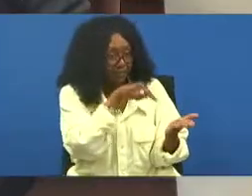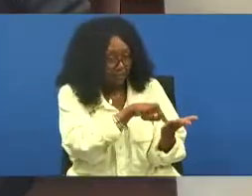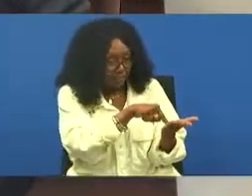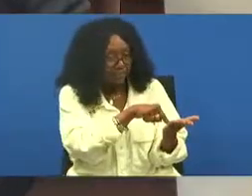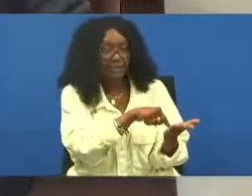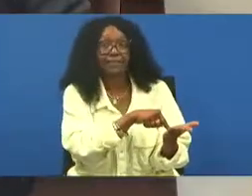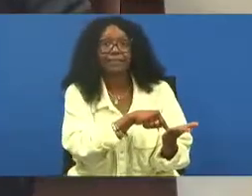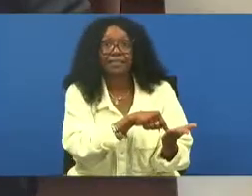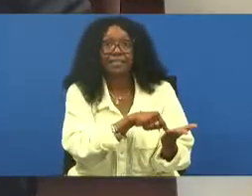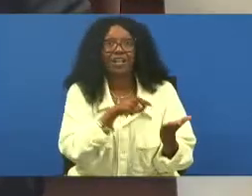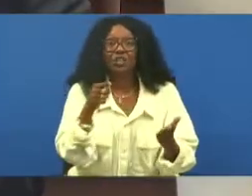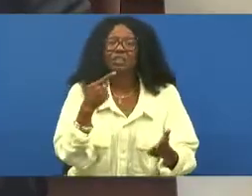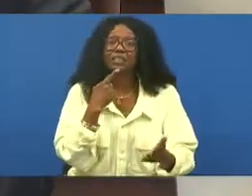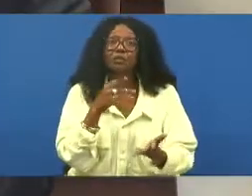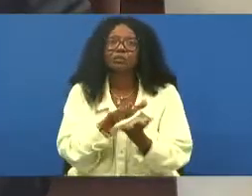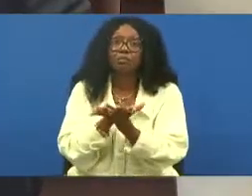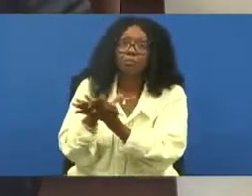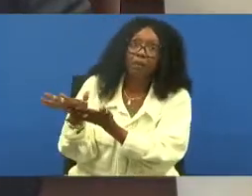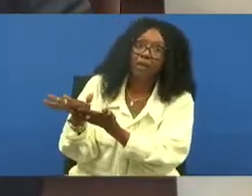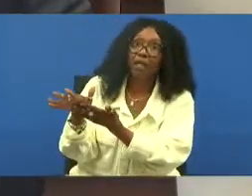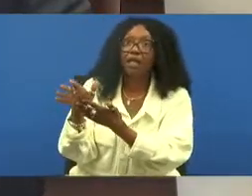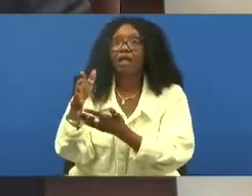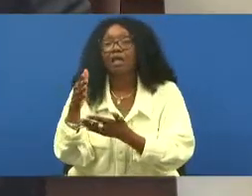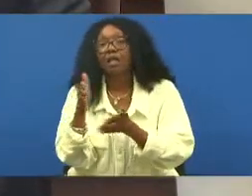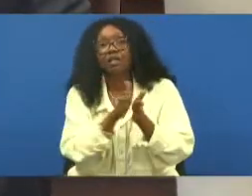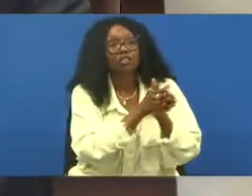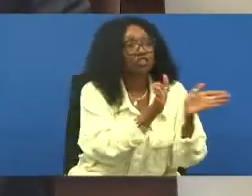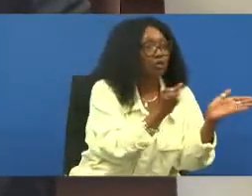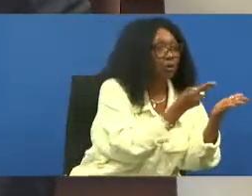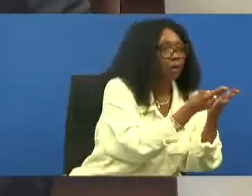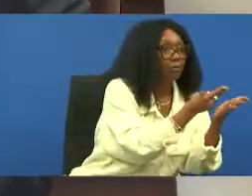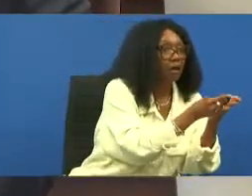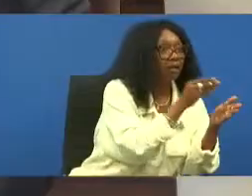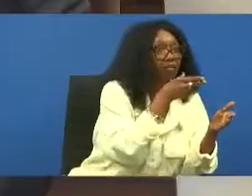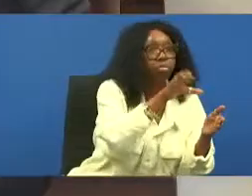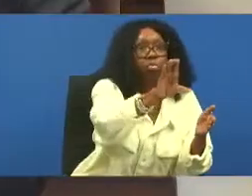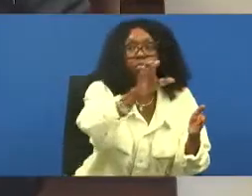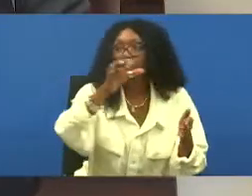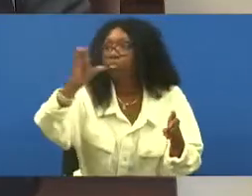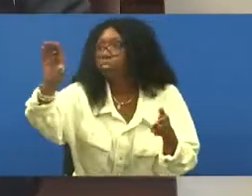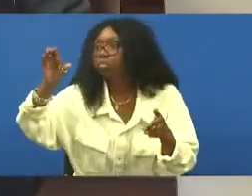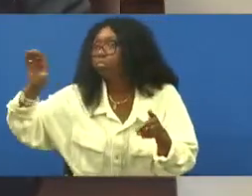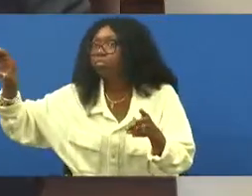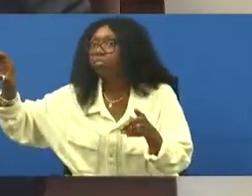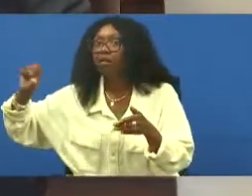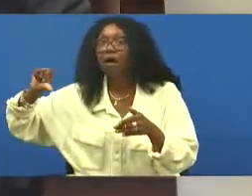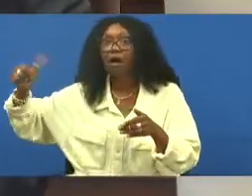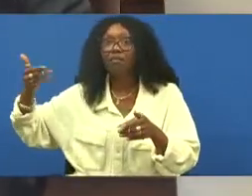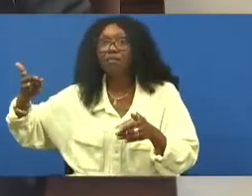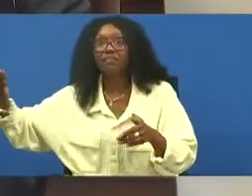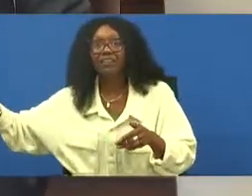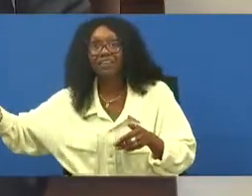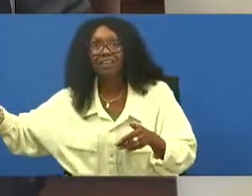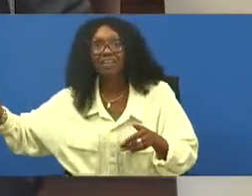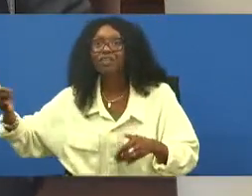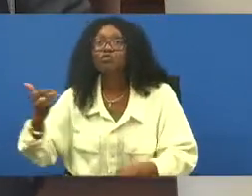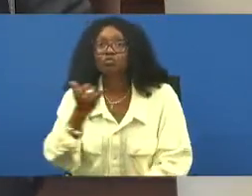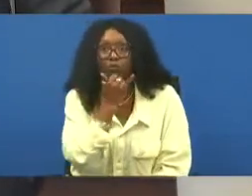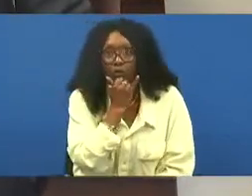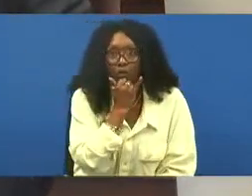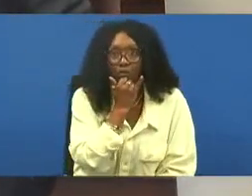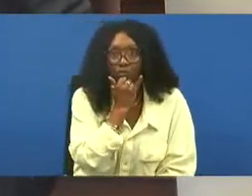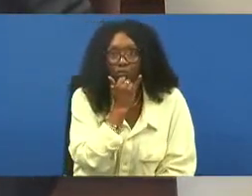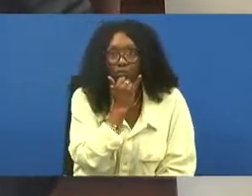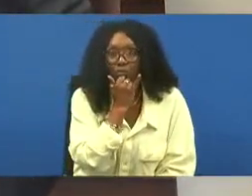that you're saying we're going to sit here and spend general fund money on stuff that could go to other priorities and all is just absolutely wrong.